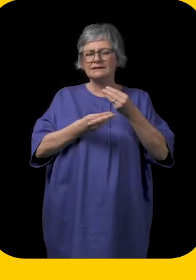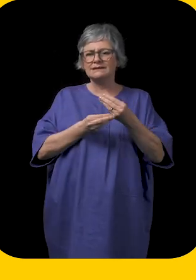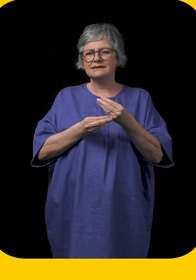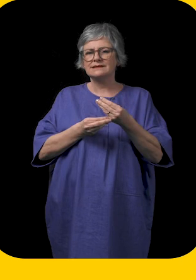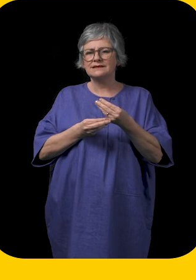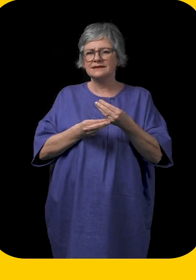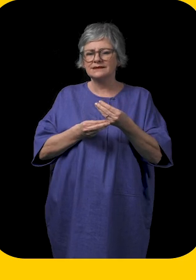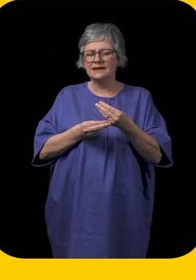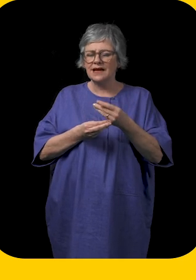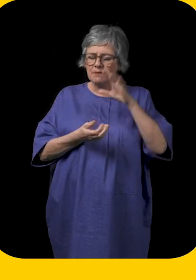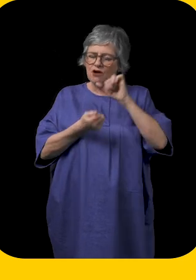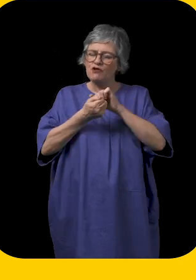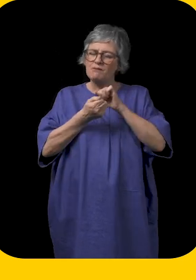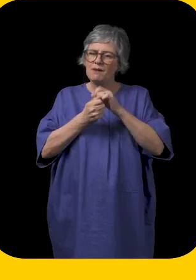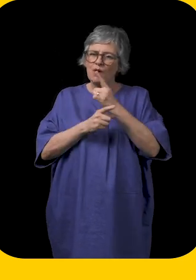I do like these stories. And